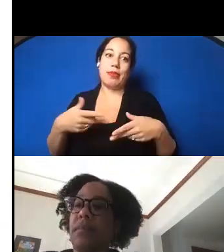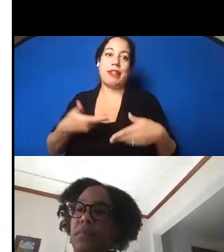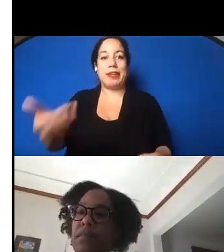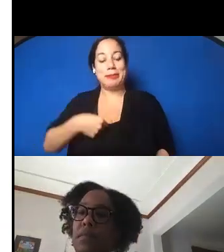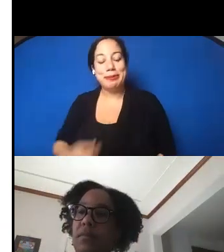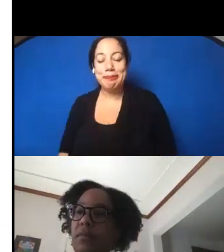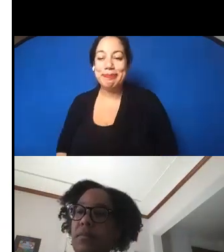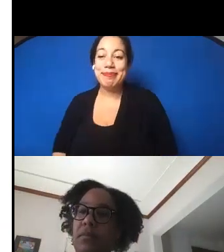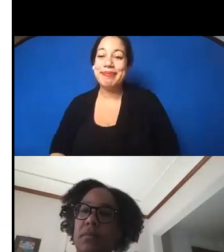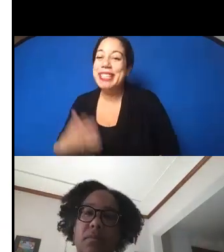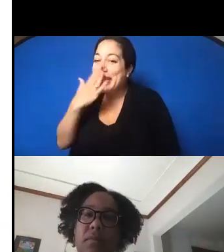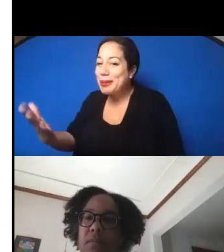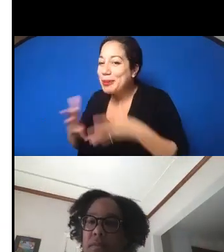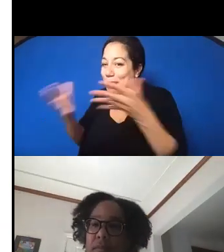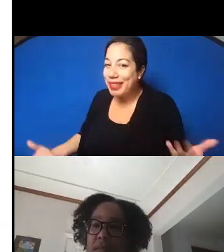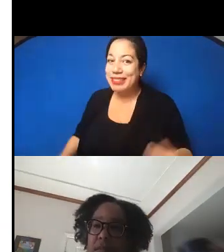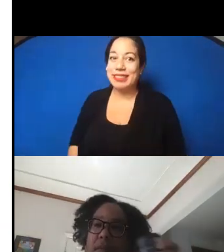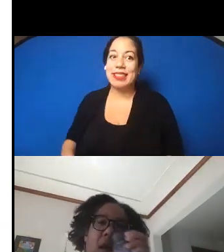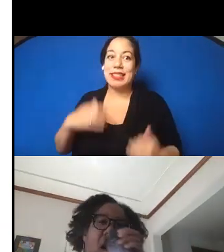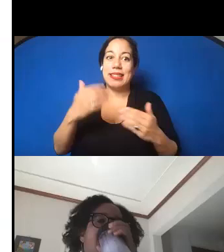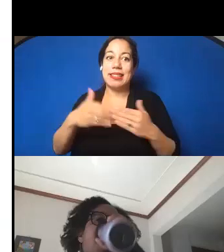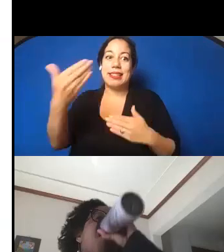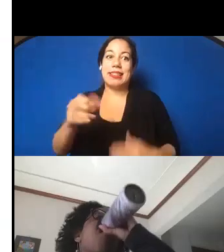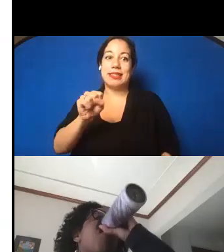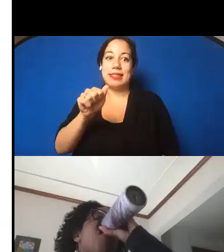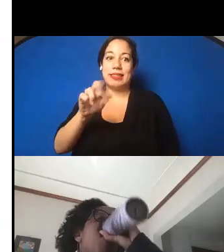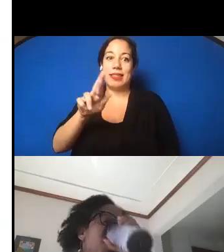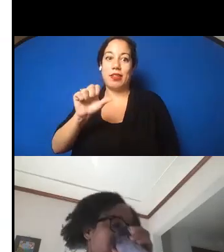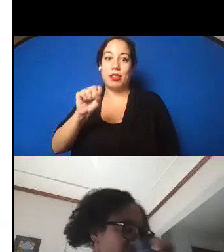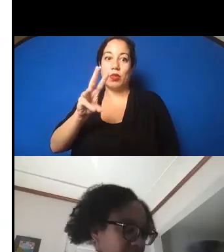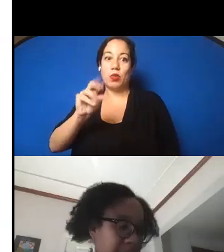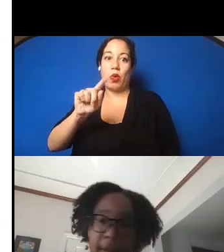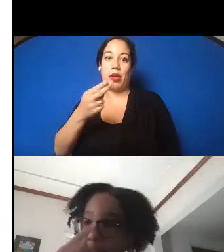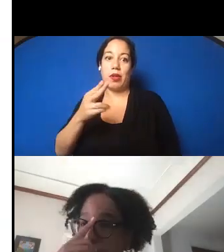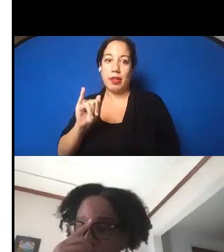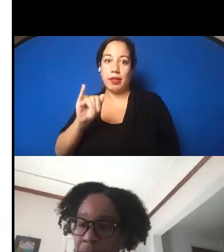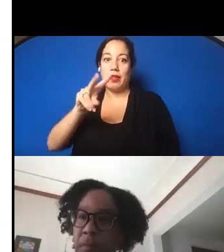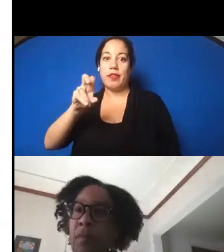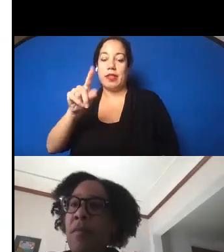Thank you so much. And next we have Saraswati Beedam.